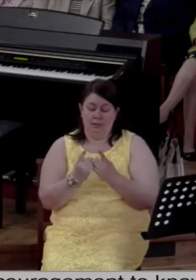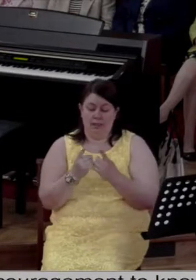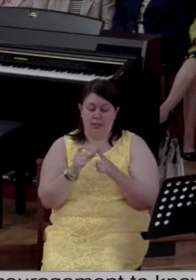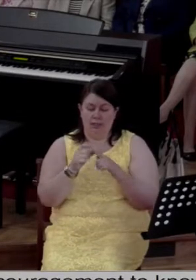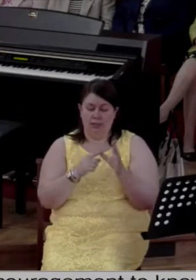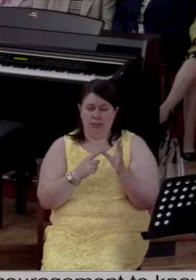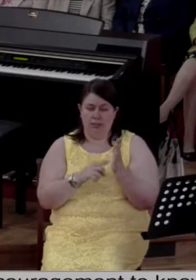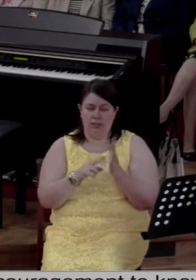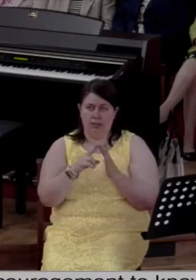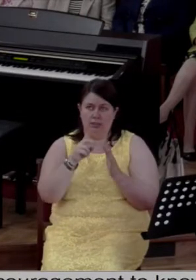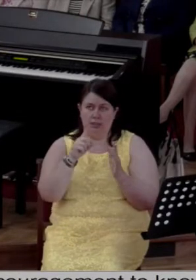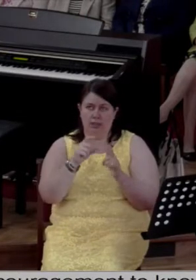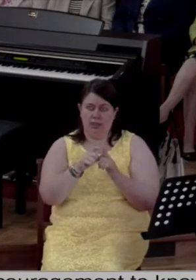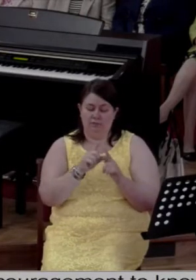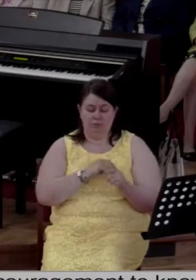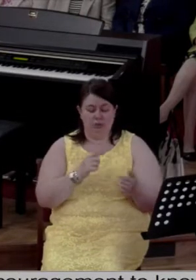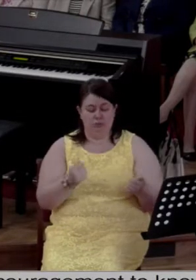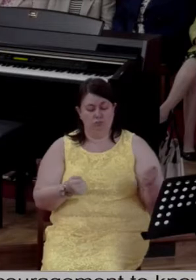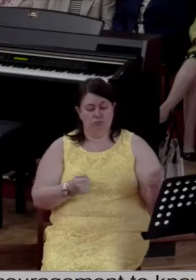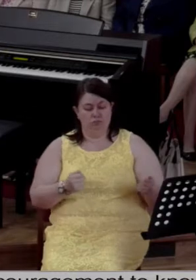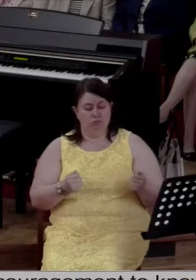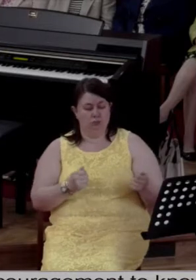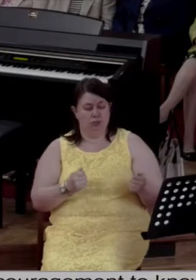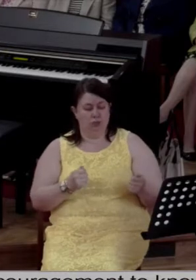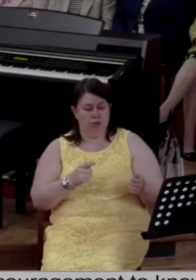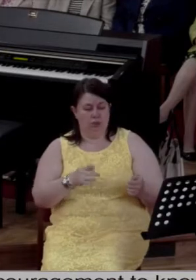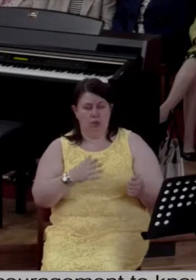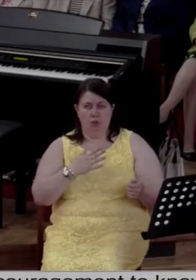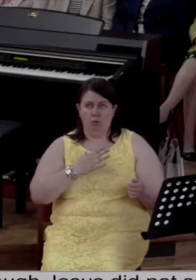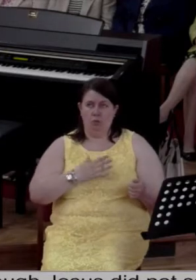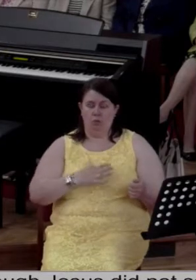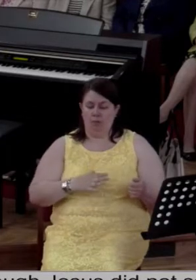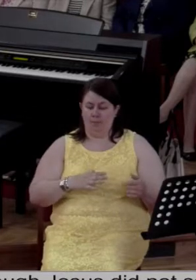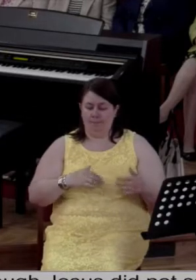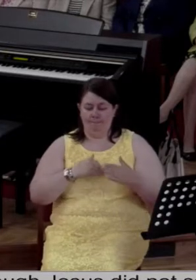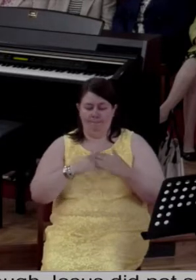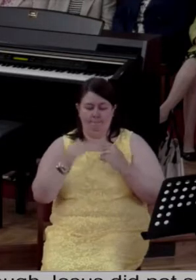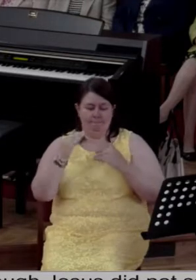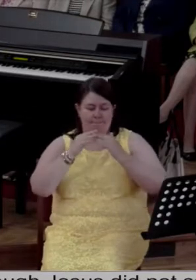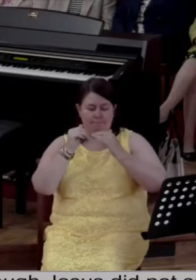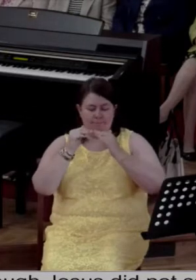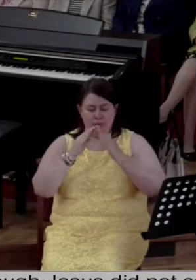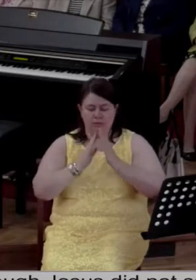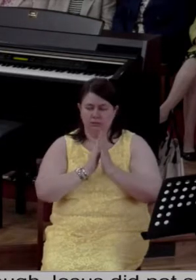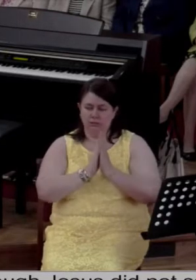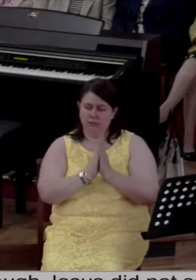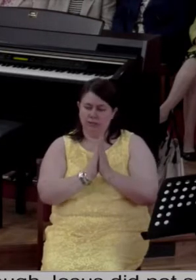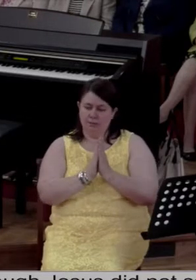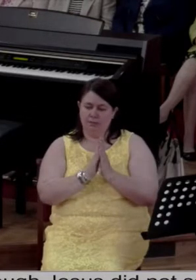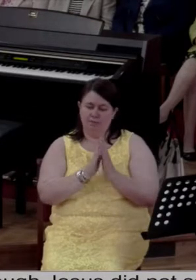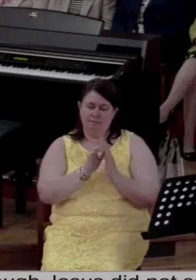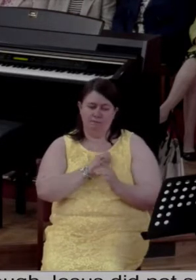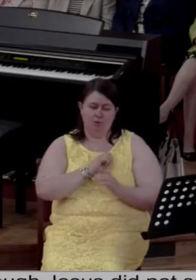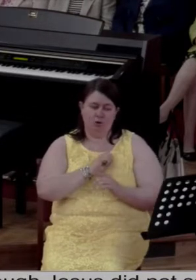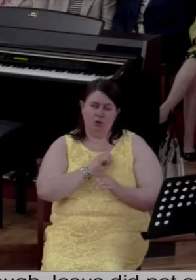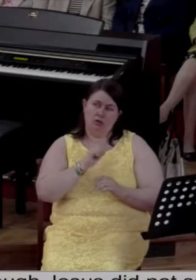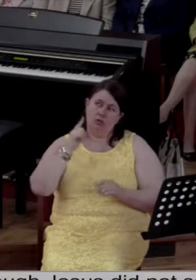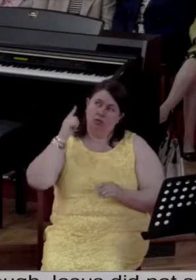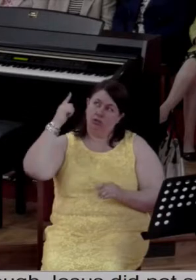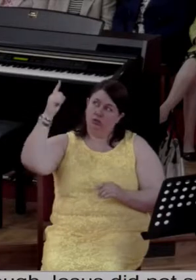reign, was a desire to build a temple in which God's